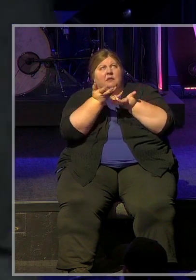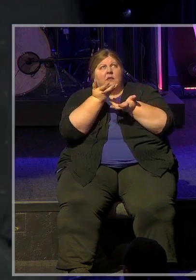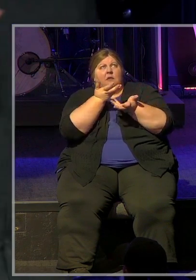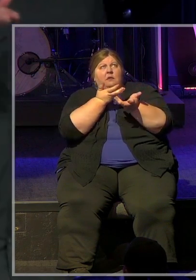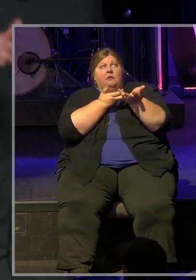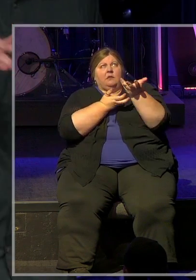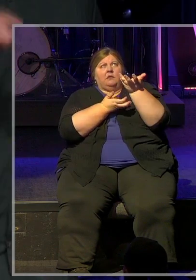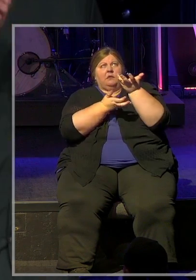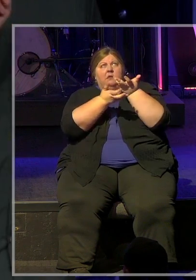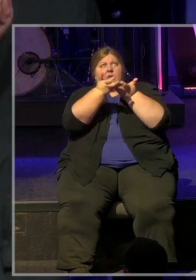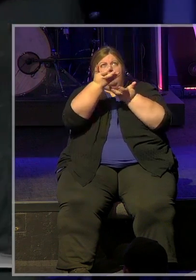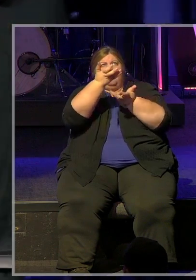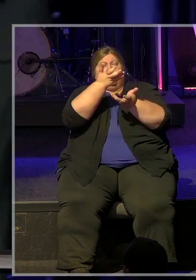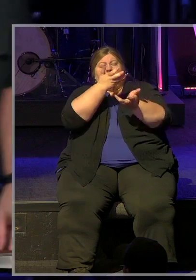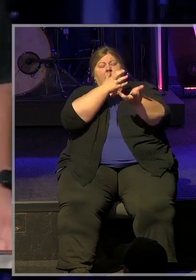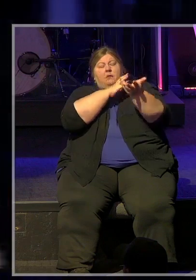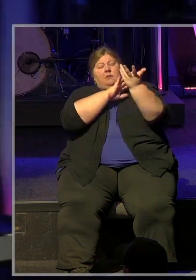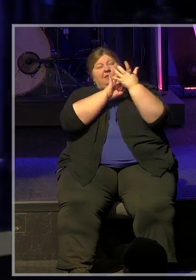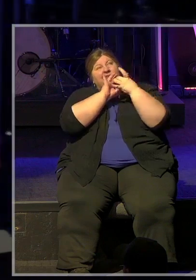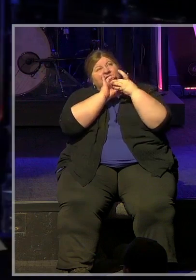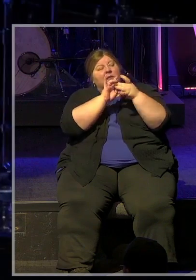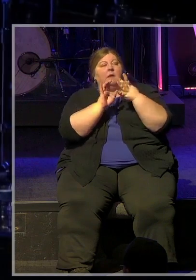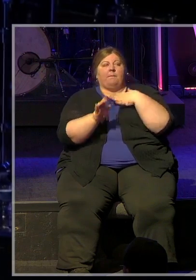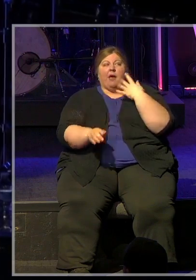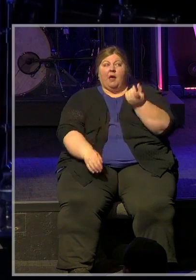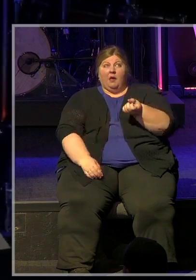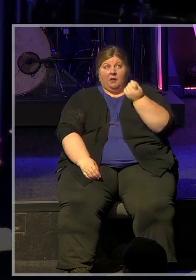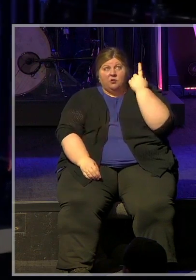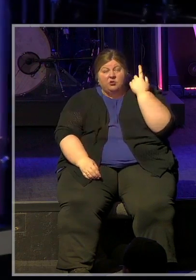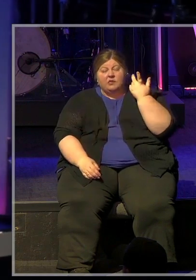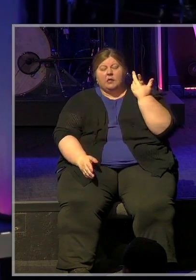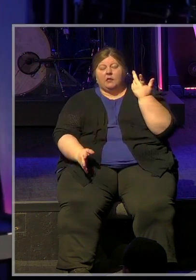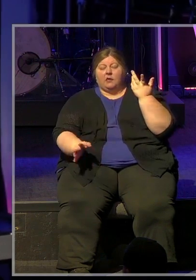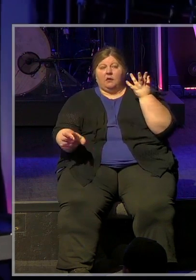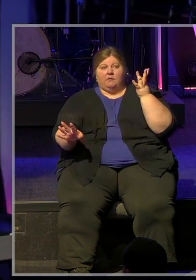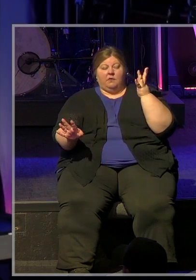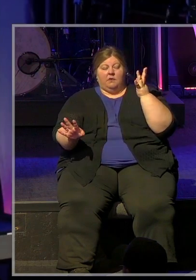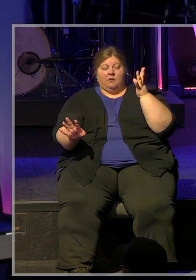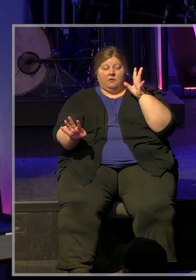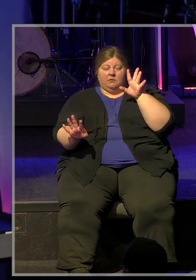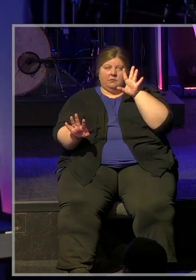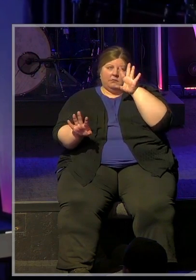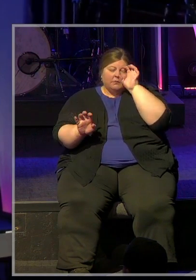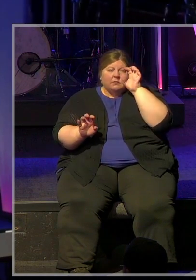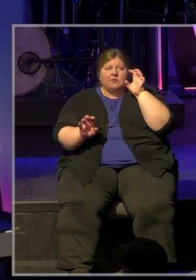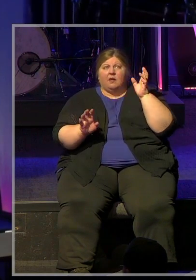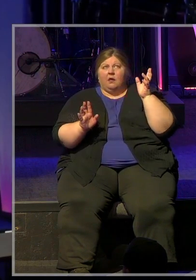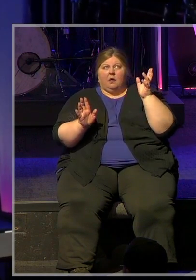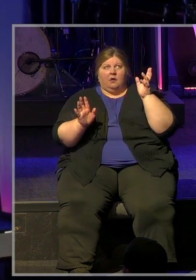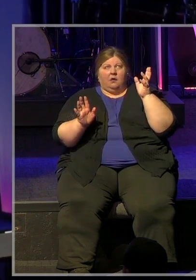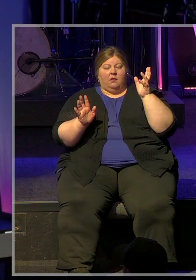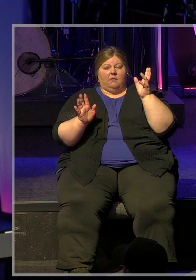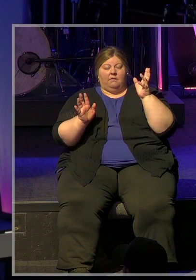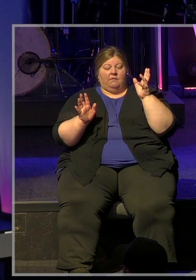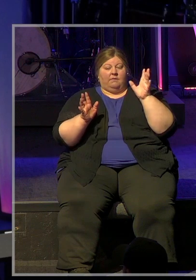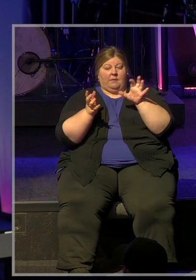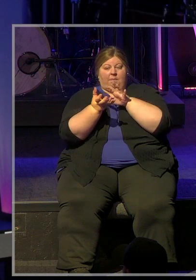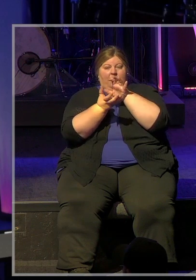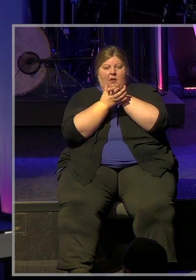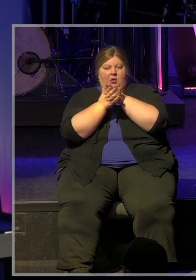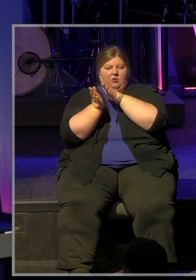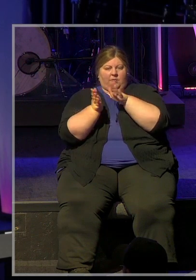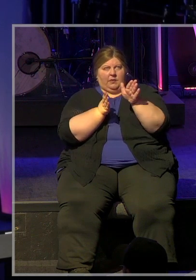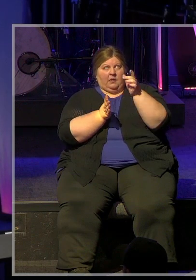and deeper and deeper. My understanding of the mystery of the creation of marriage by God.